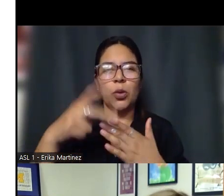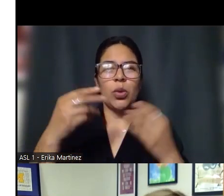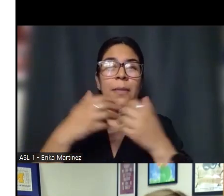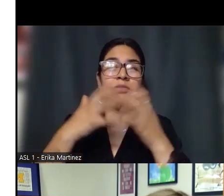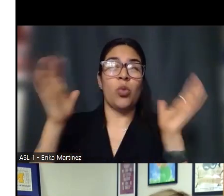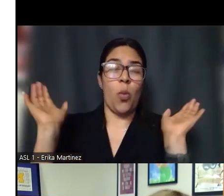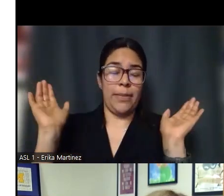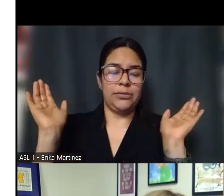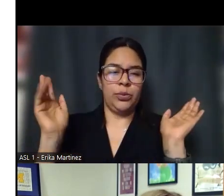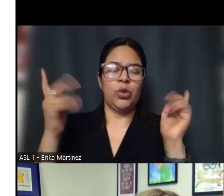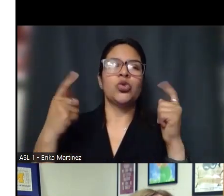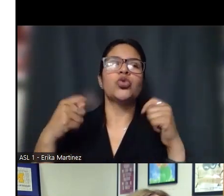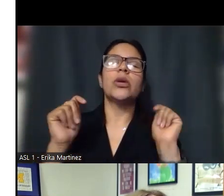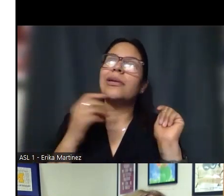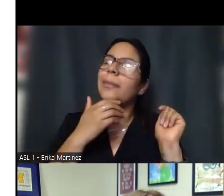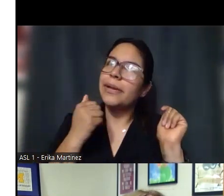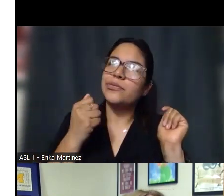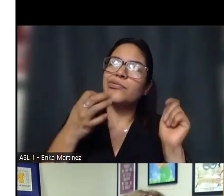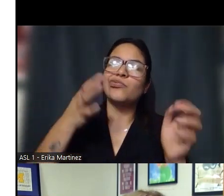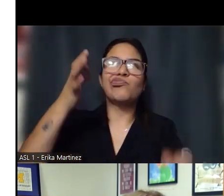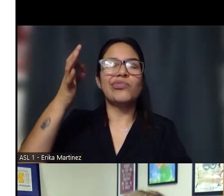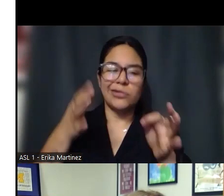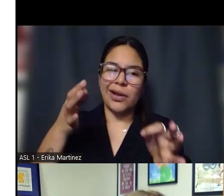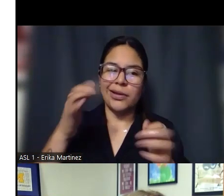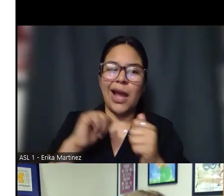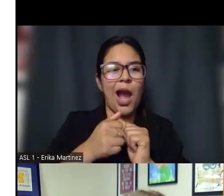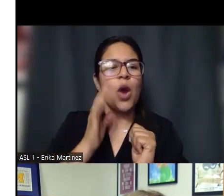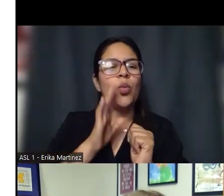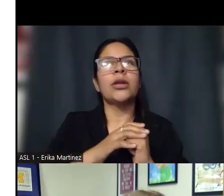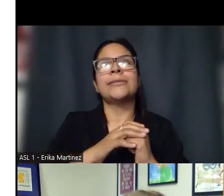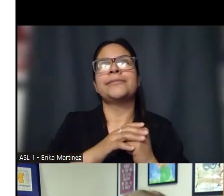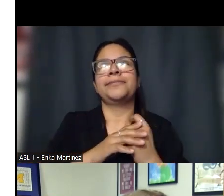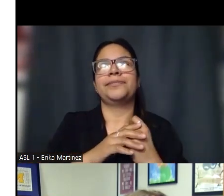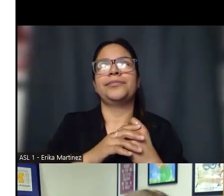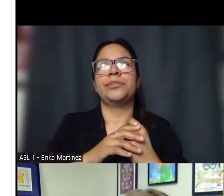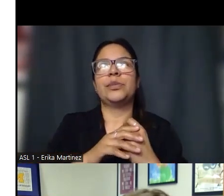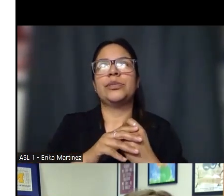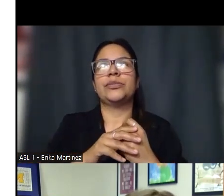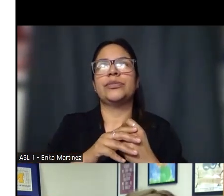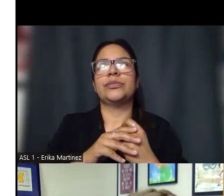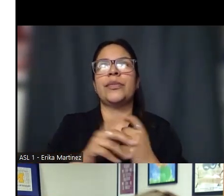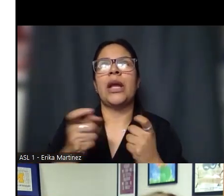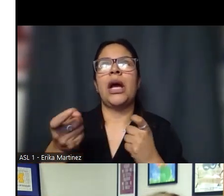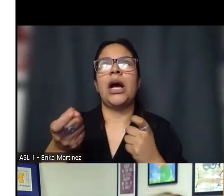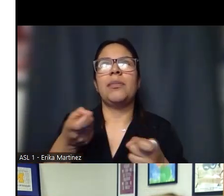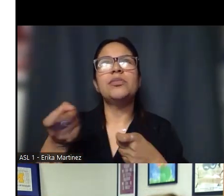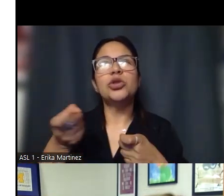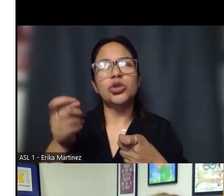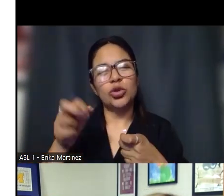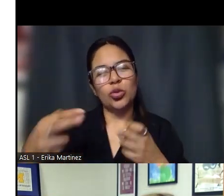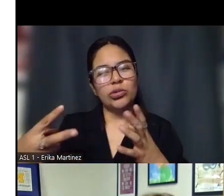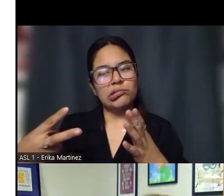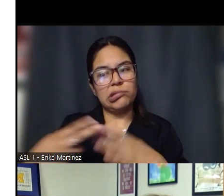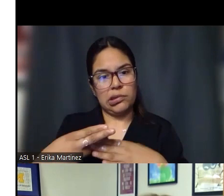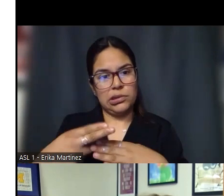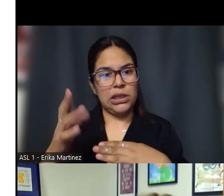we're still determining how we're going to administer the cuts. We're working with the focus steering